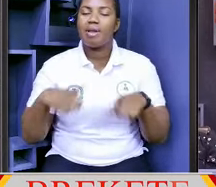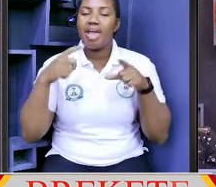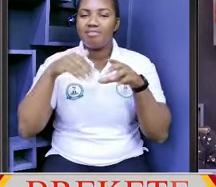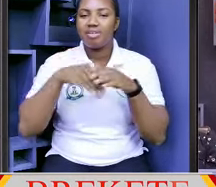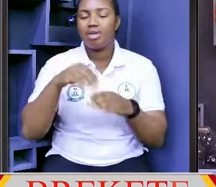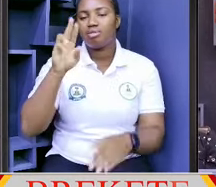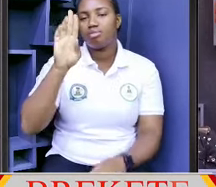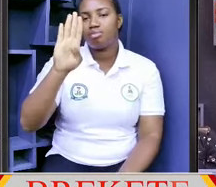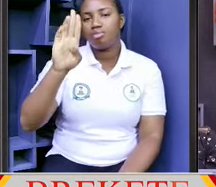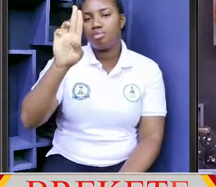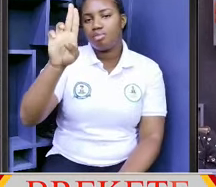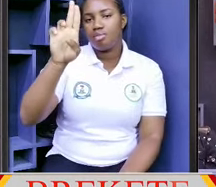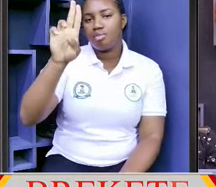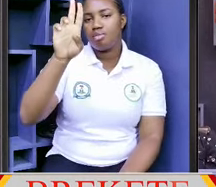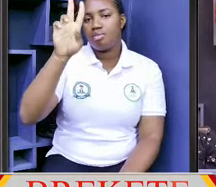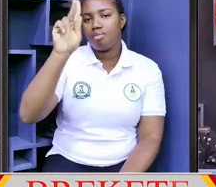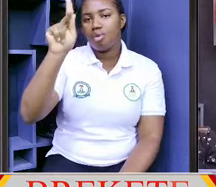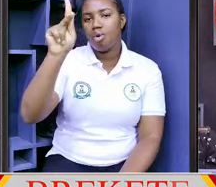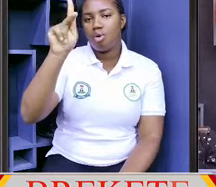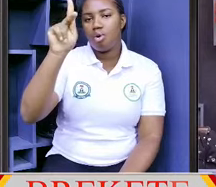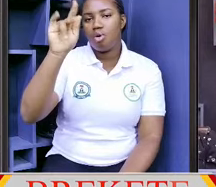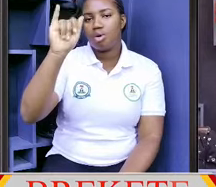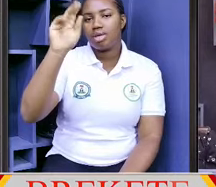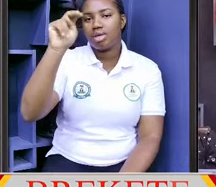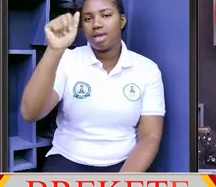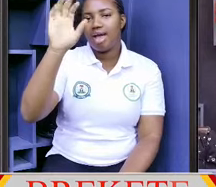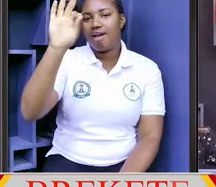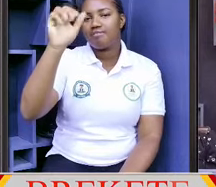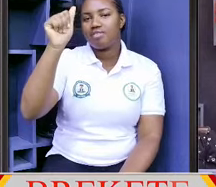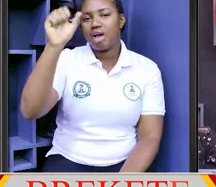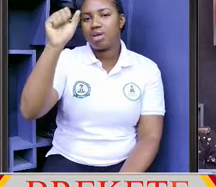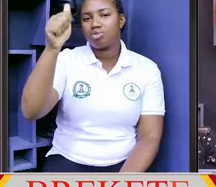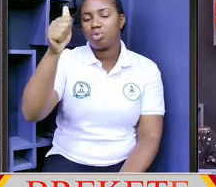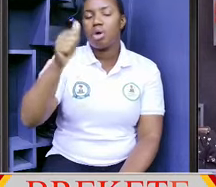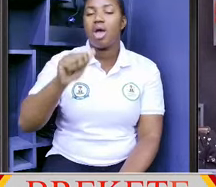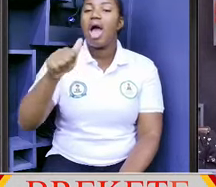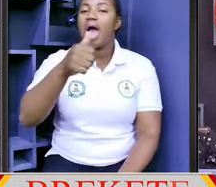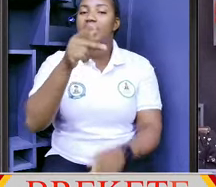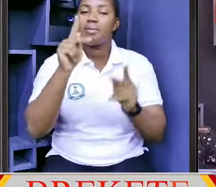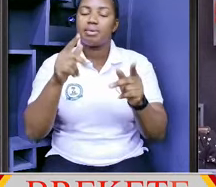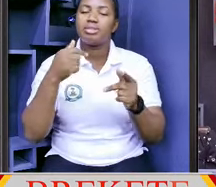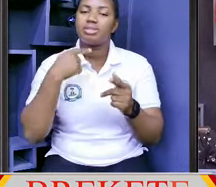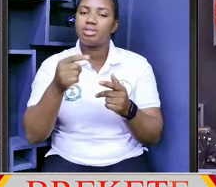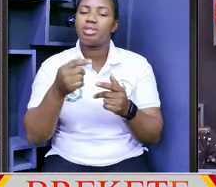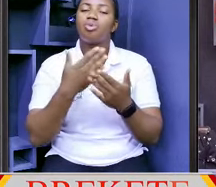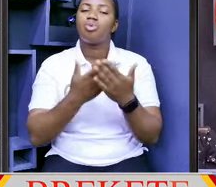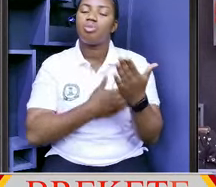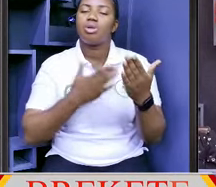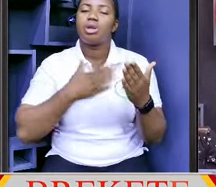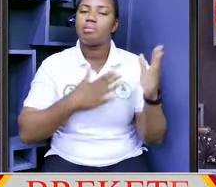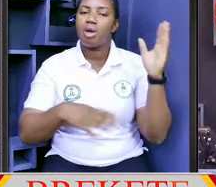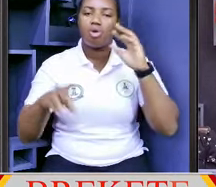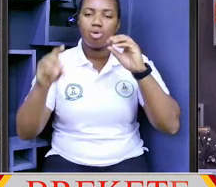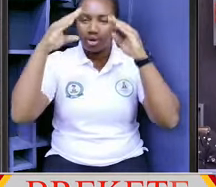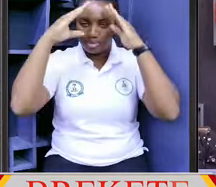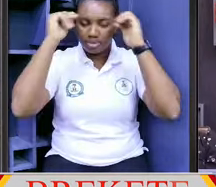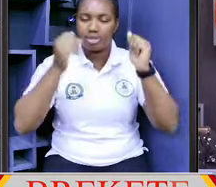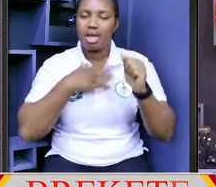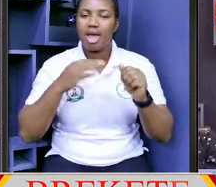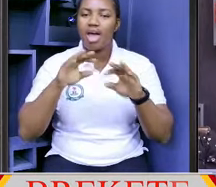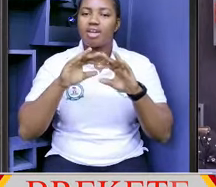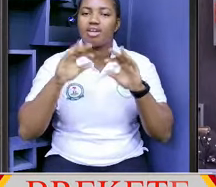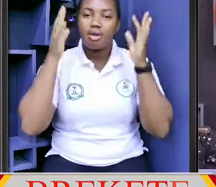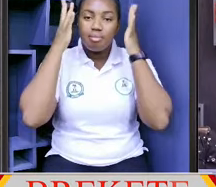Okay, now Burkina. Emmanuel Adebayo Sasere, he said, good morning, my ordinary president and Brekete